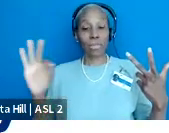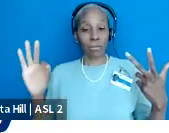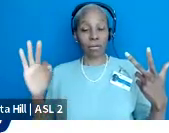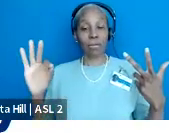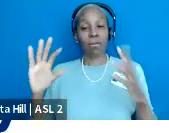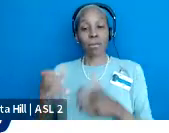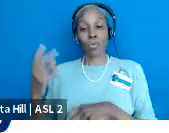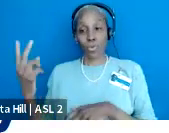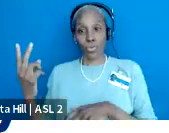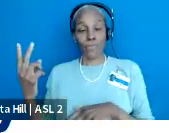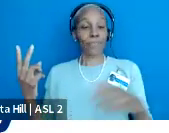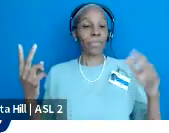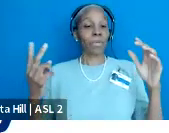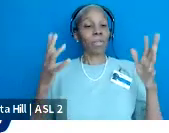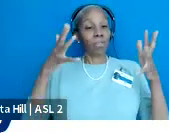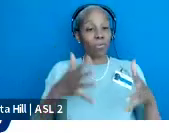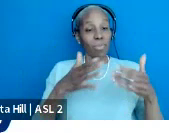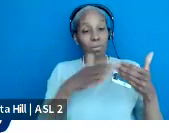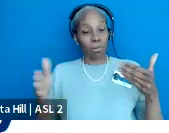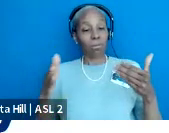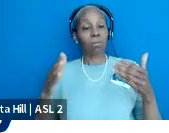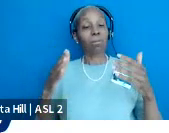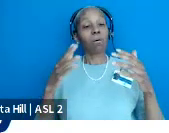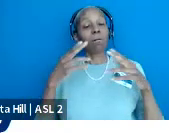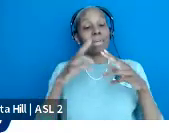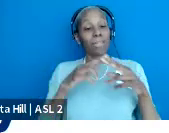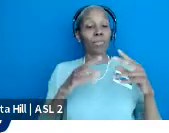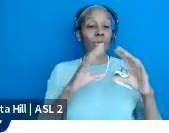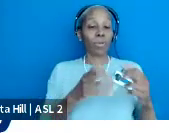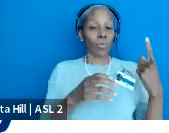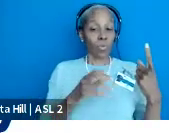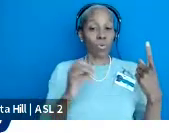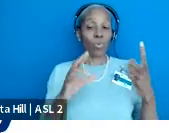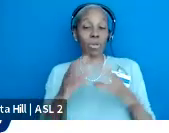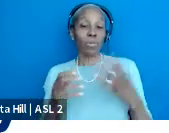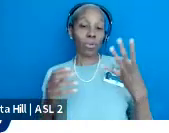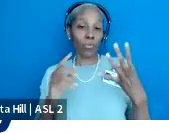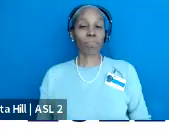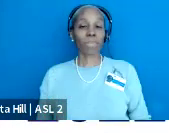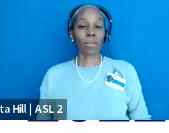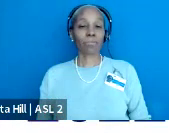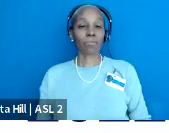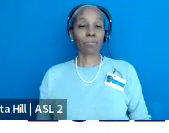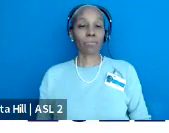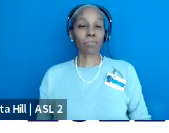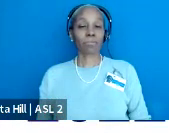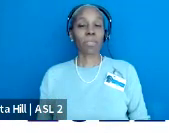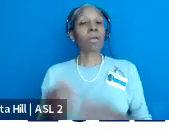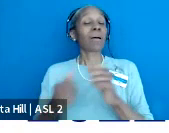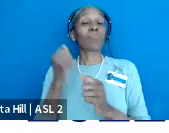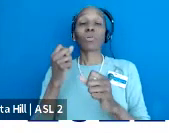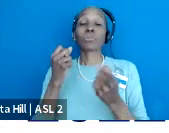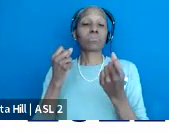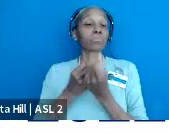699 were category two, and the remaining substantiations were either a category one or a category four case. The most